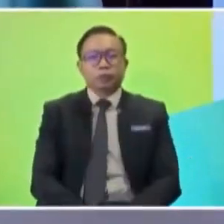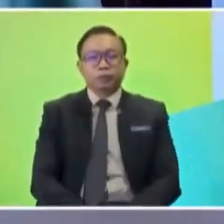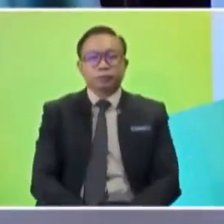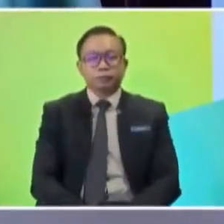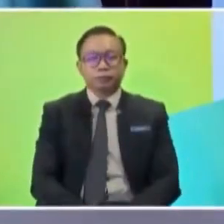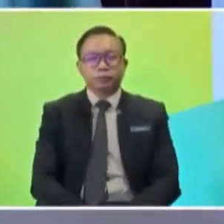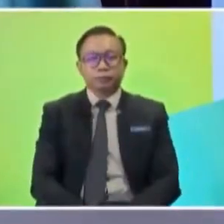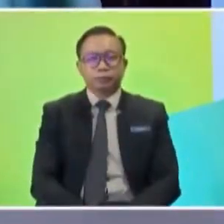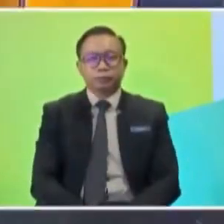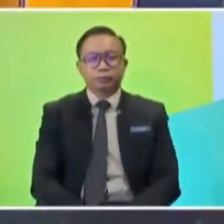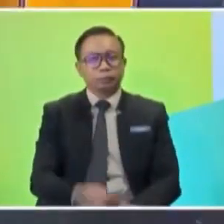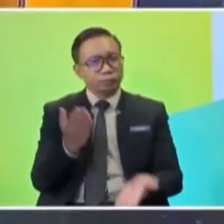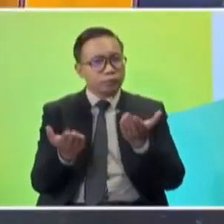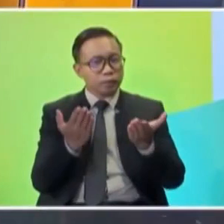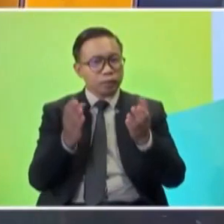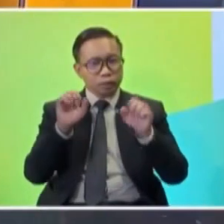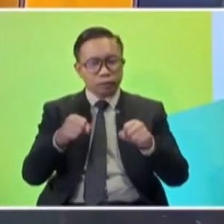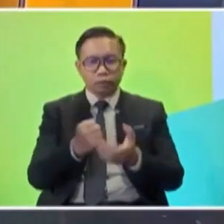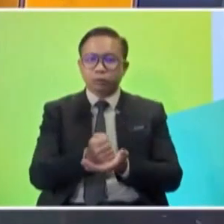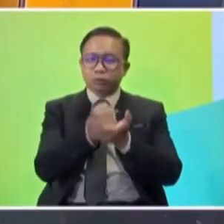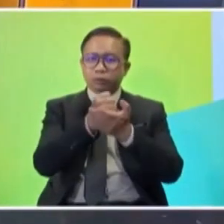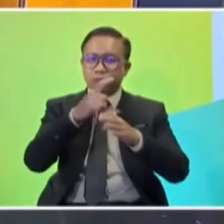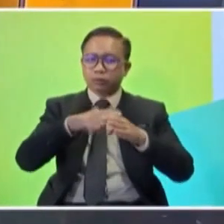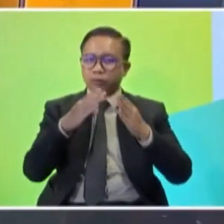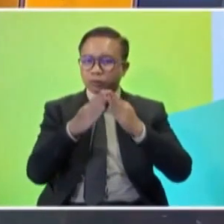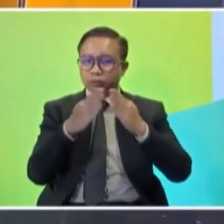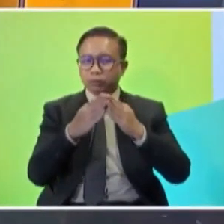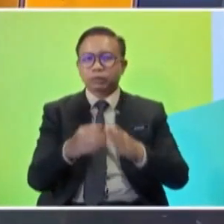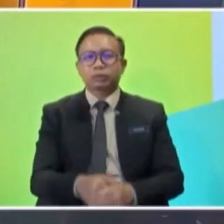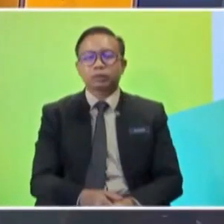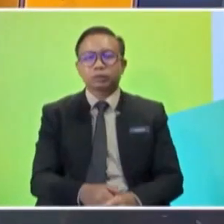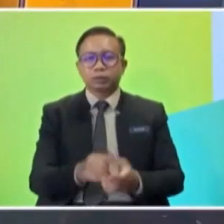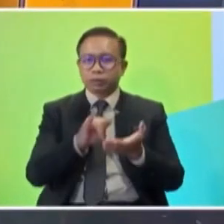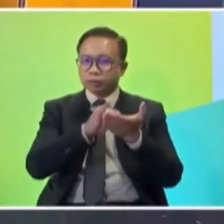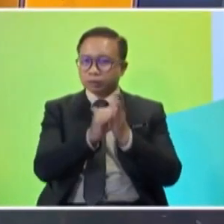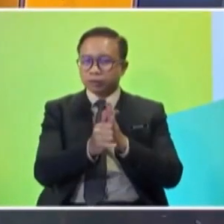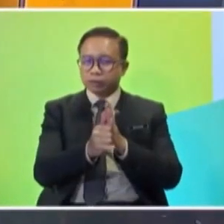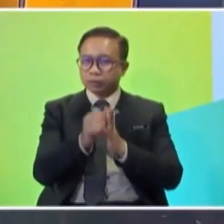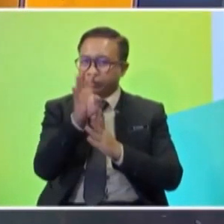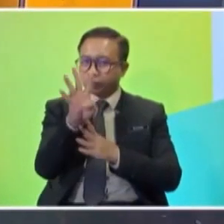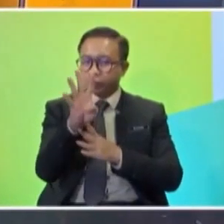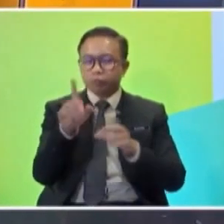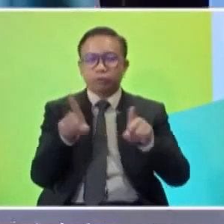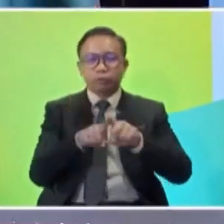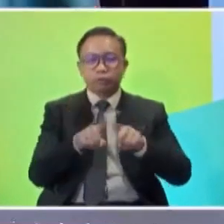shall try. Maybe you can help me at home as well. How do I divide this half into four equal